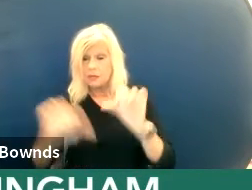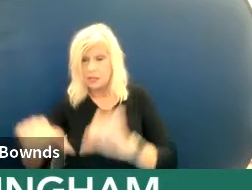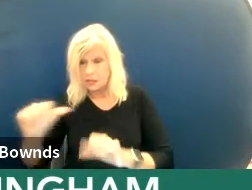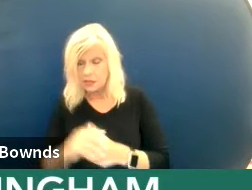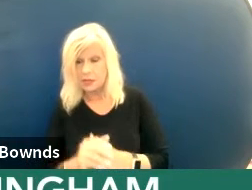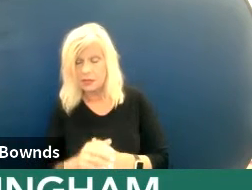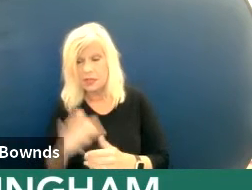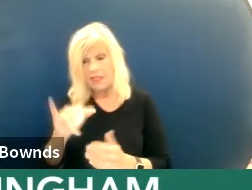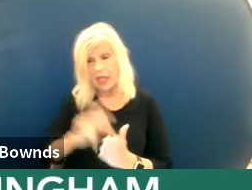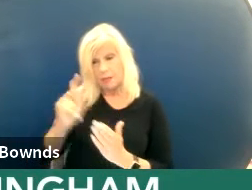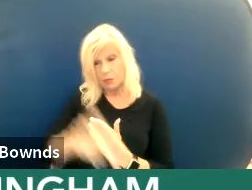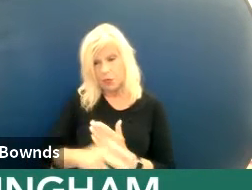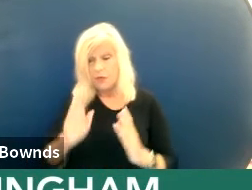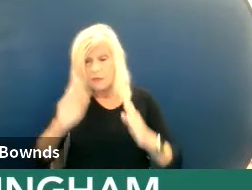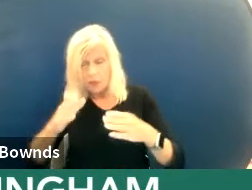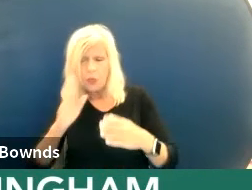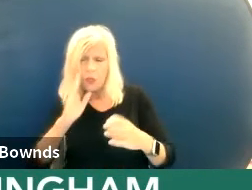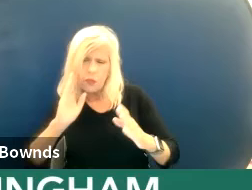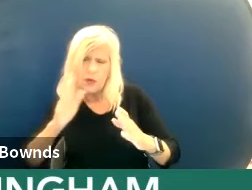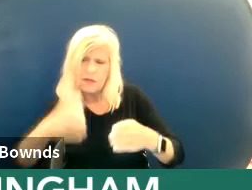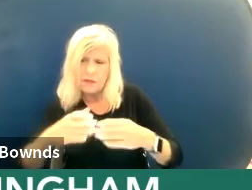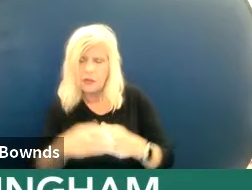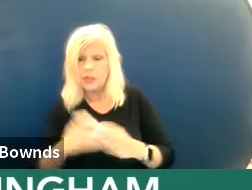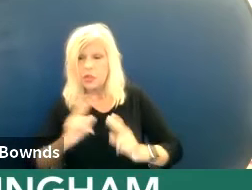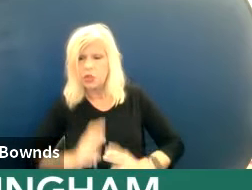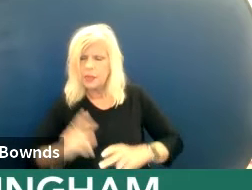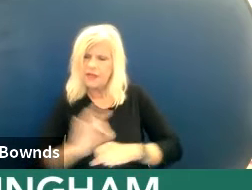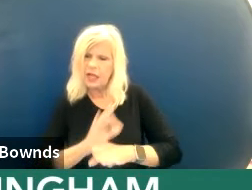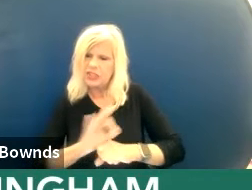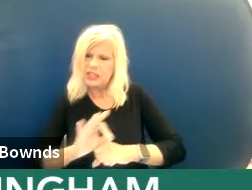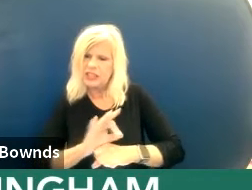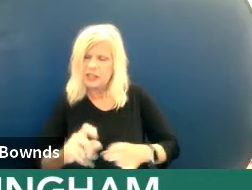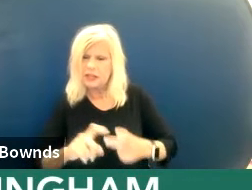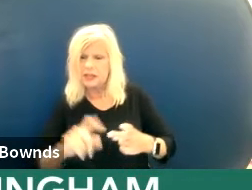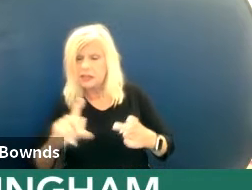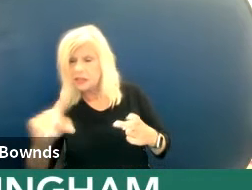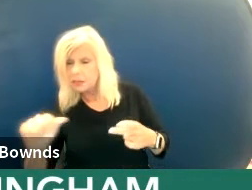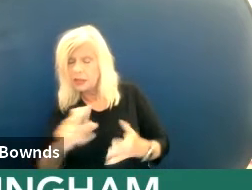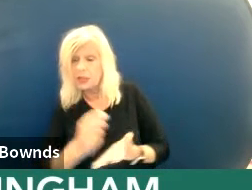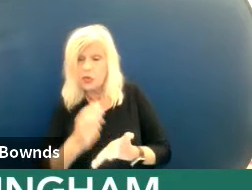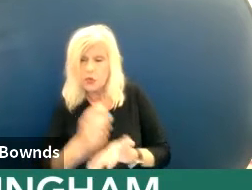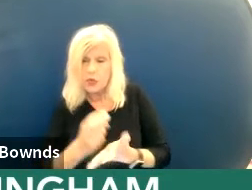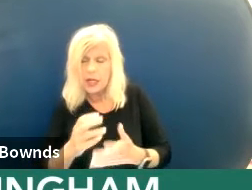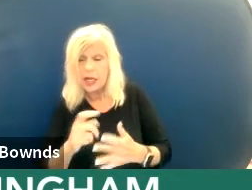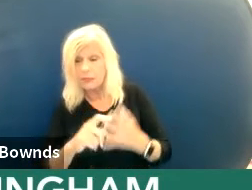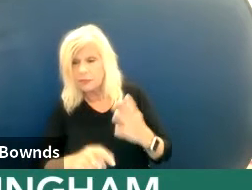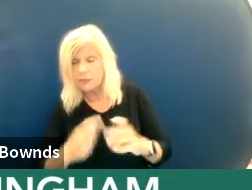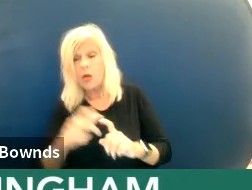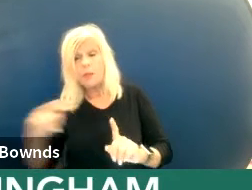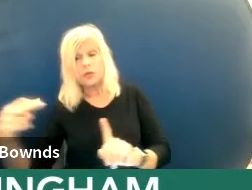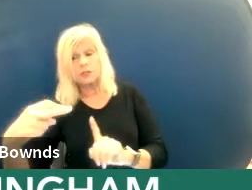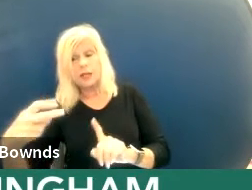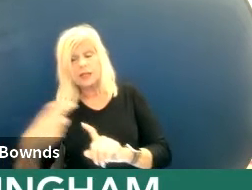The program focuses or will focus on human function, disability, and rehabilitation from the perspective of